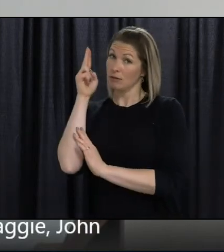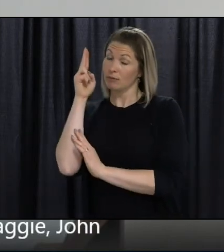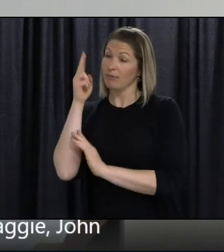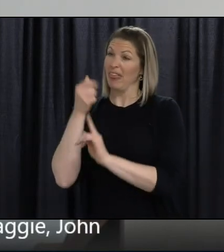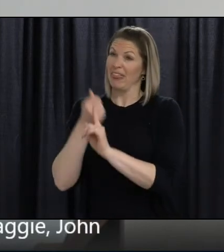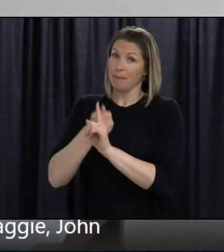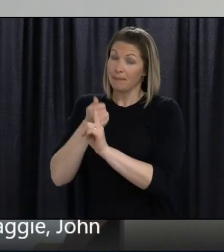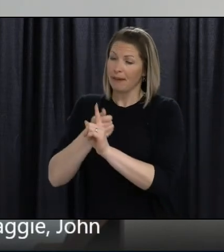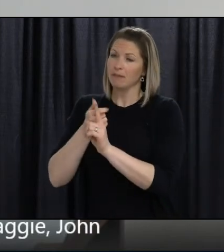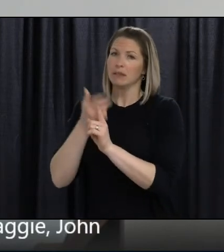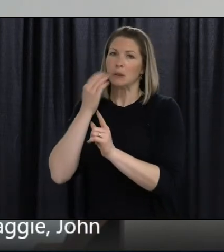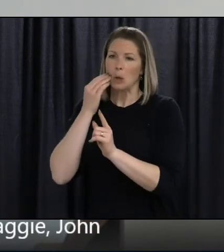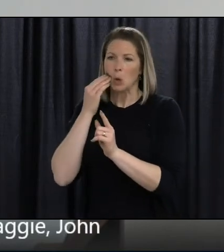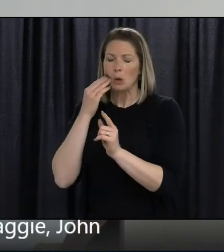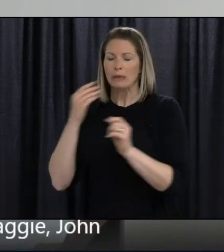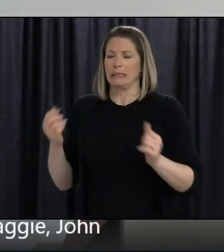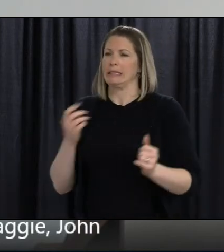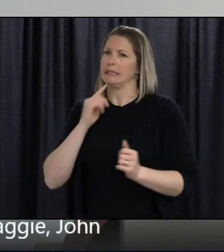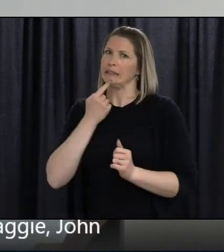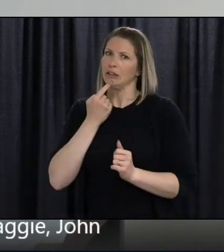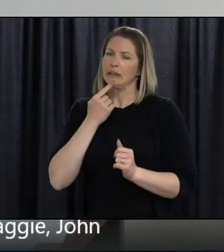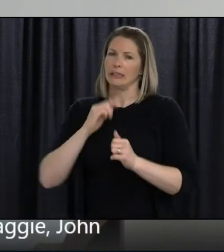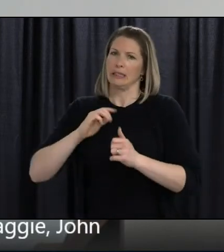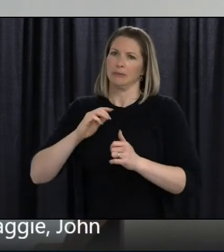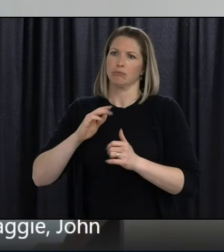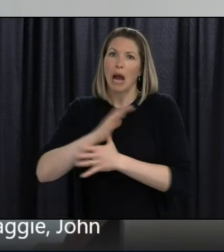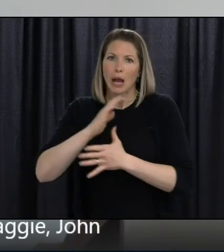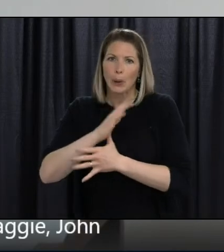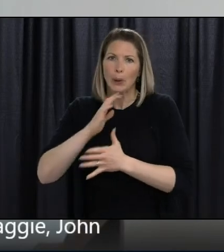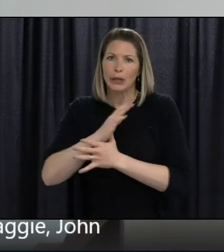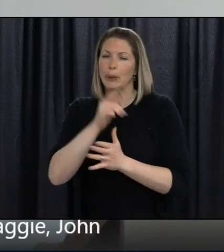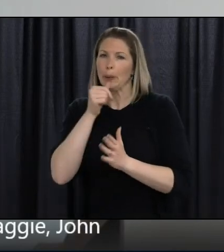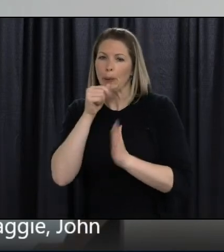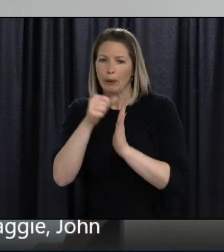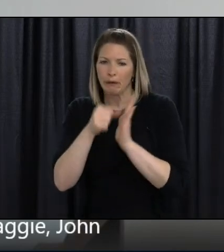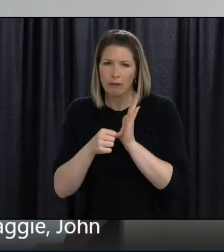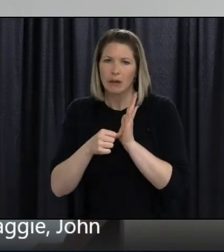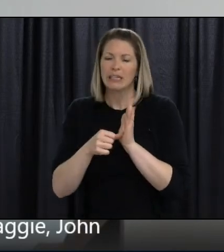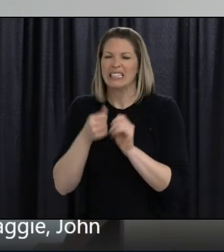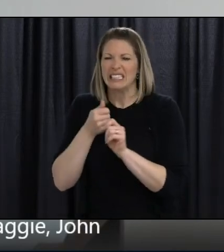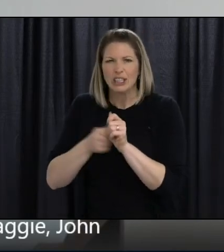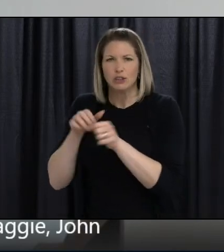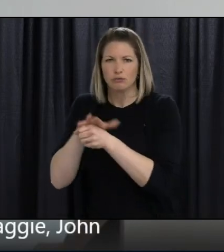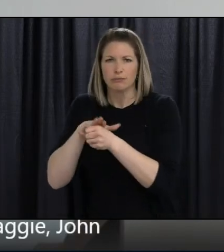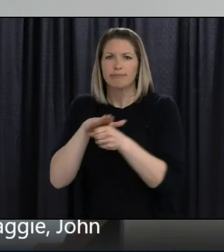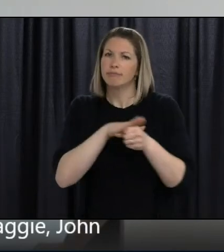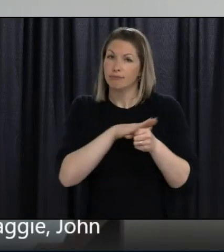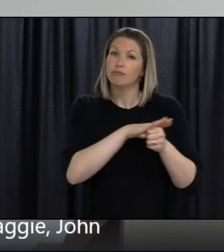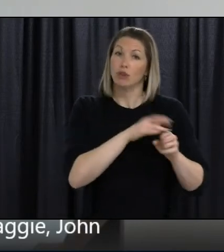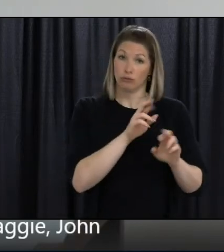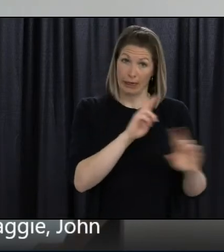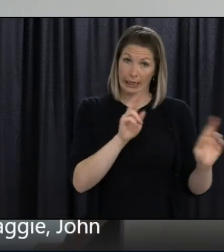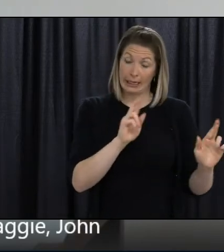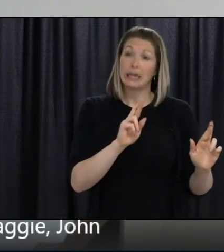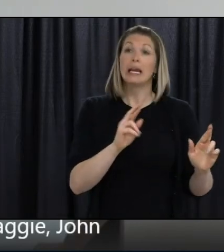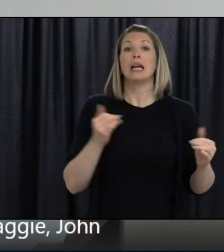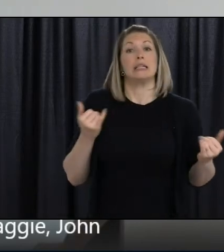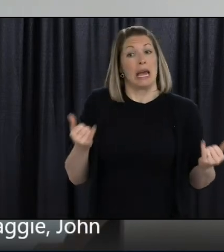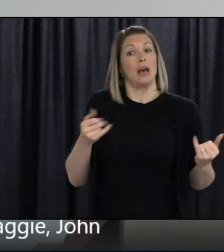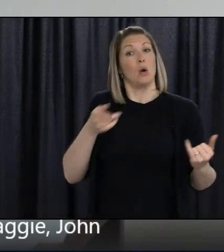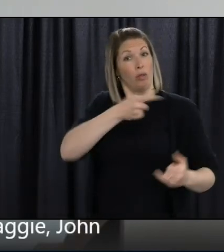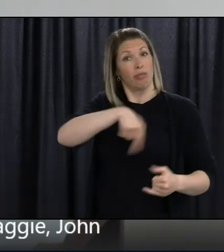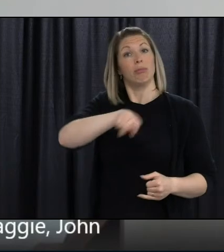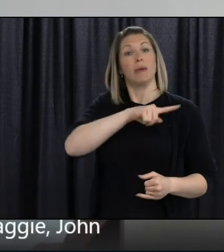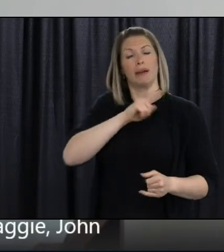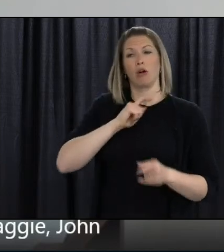and we've shown that by our bed occupancy figures and these kind of things. We are getting more people into hospitals